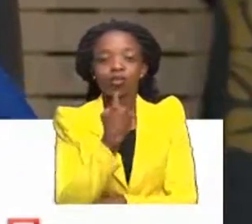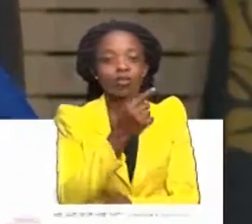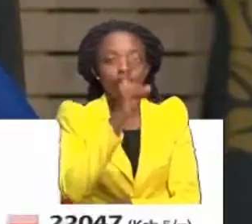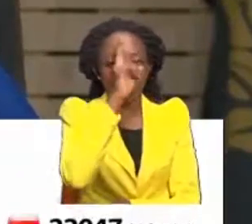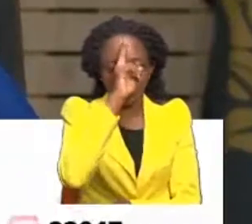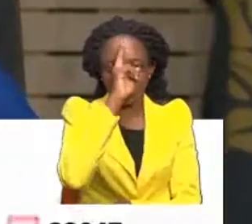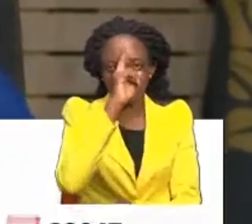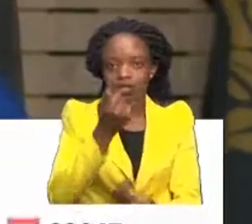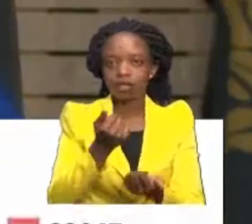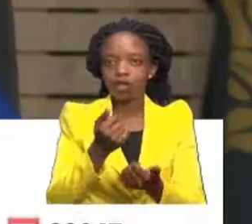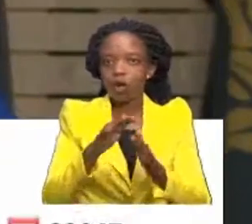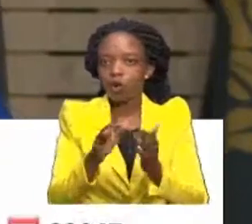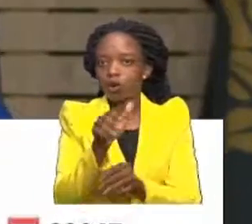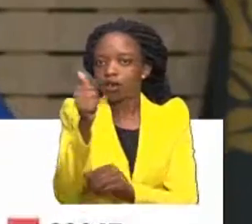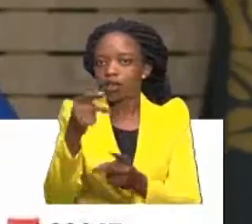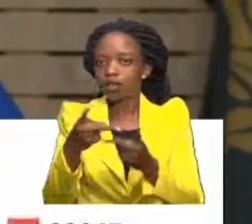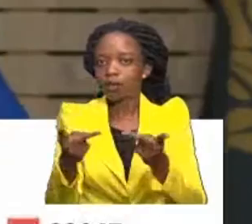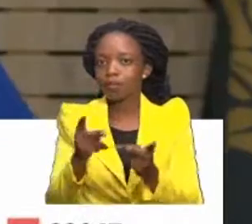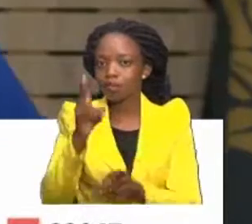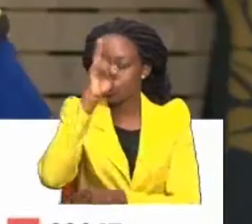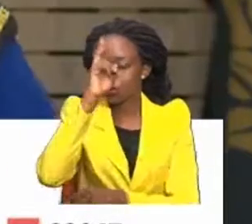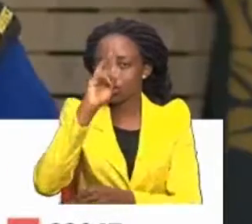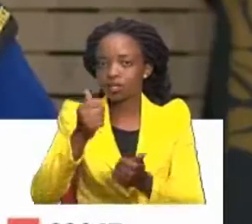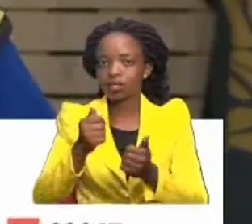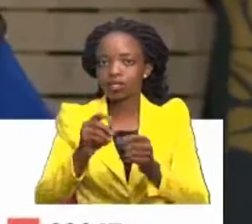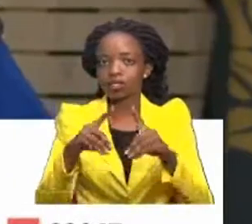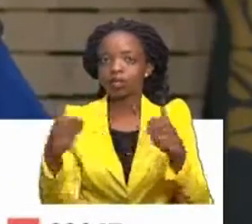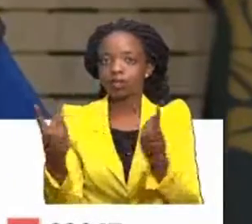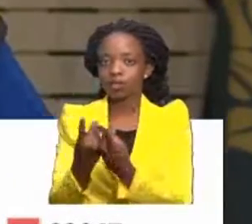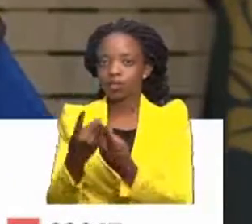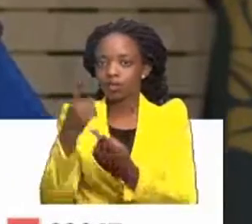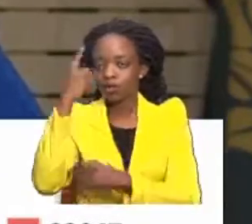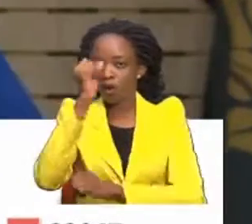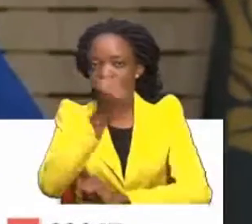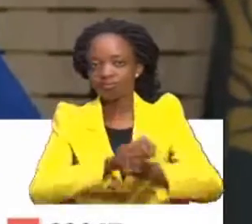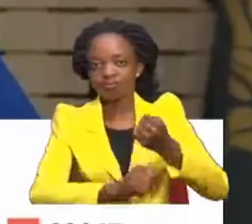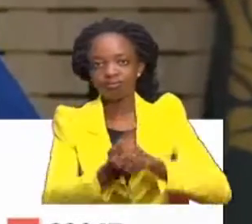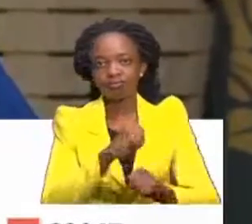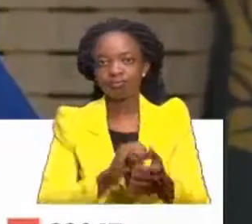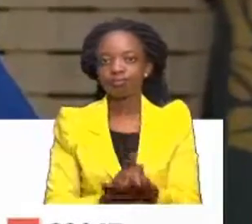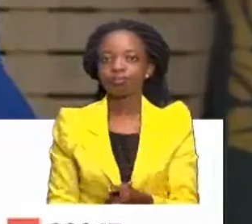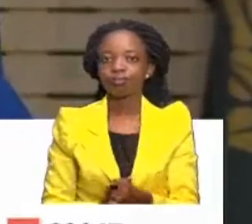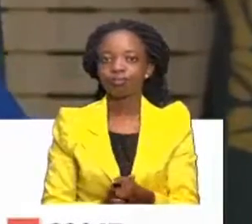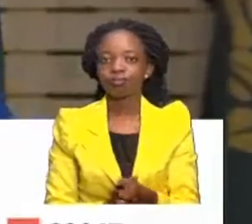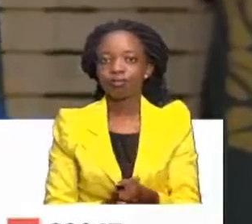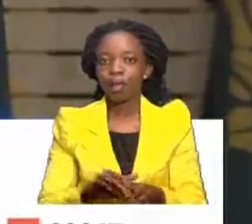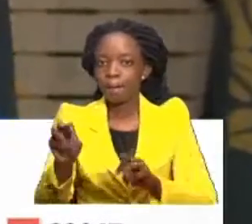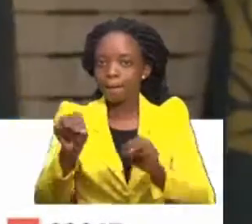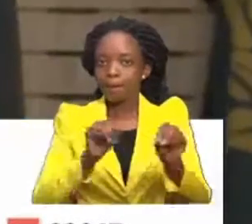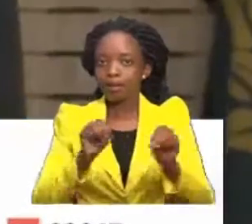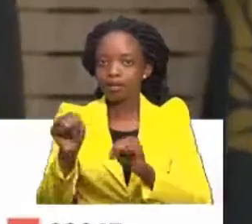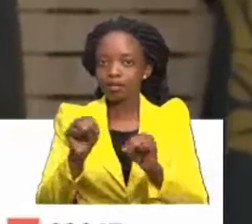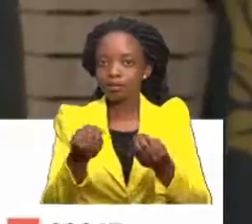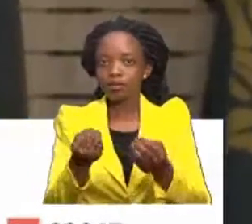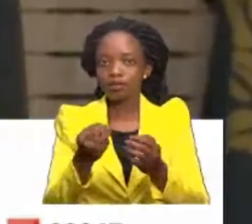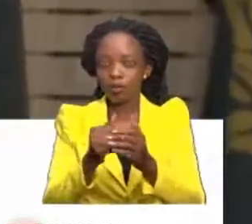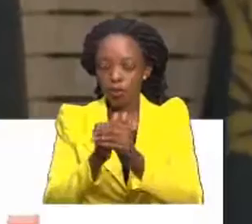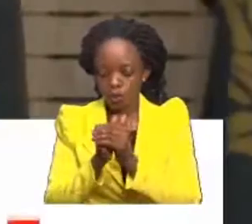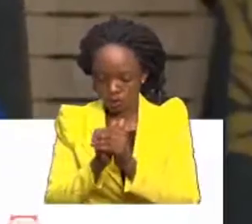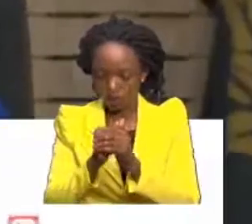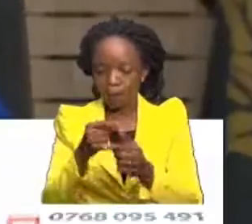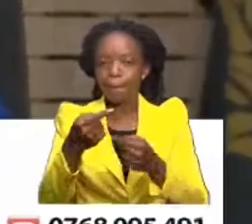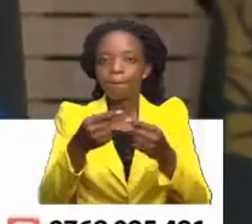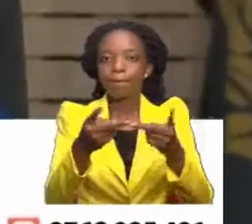activities to police or another police security agency for action. Management of worship places should